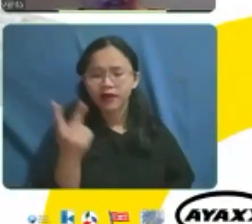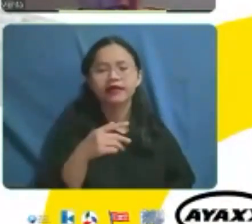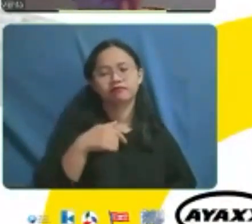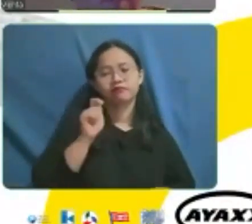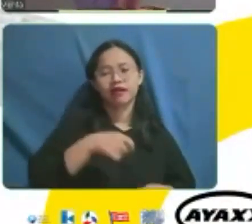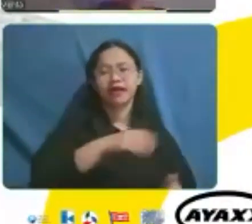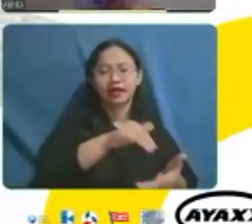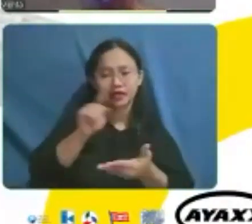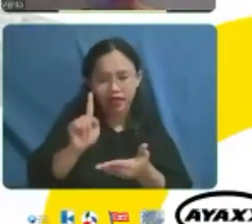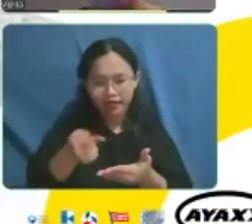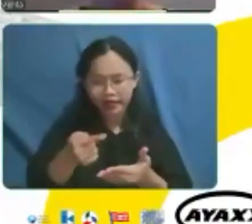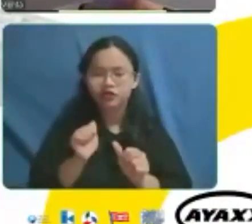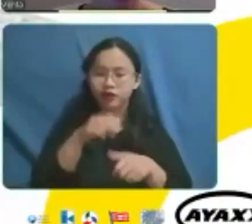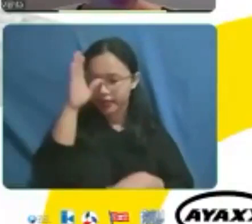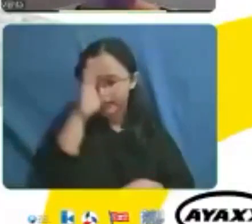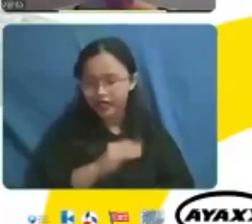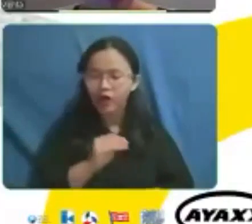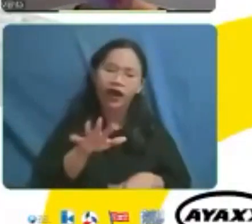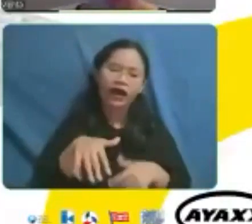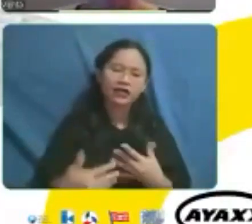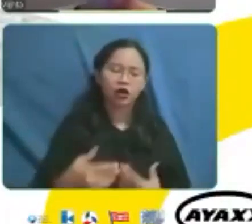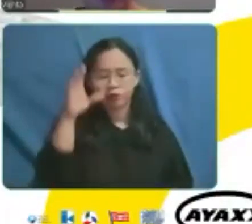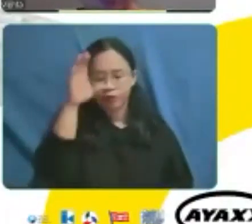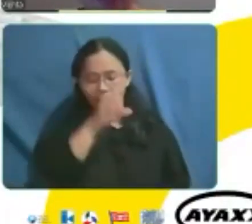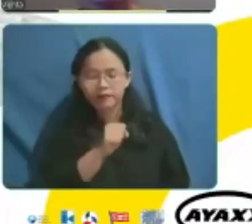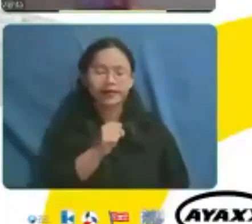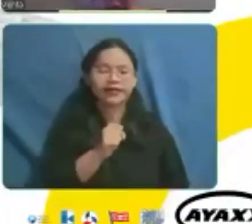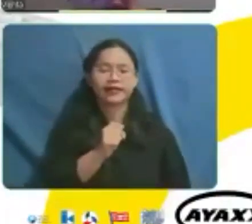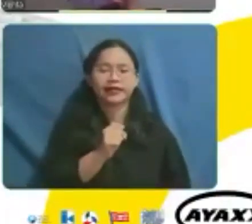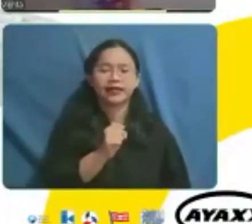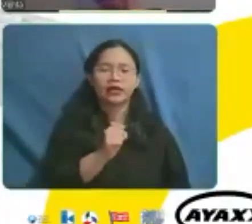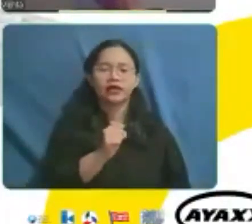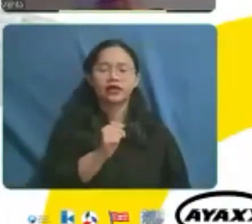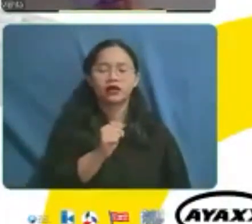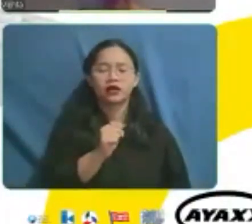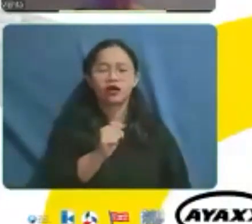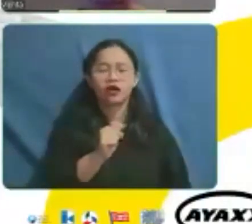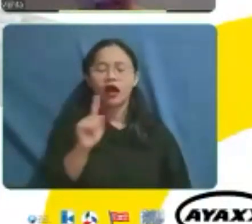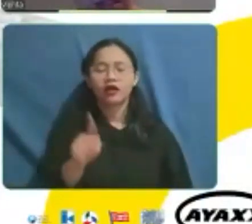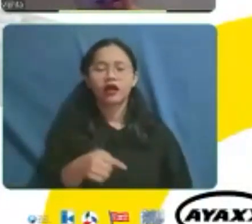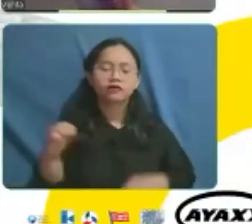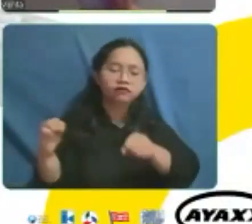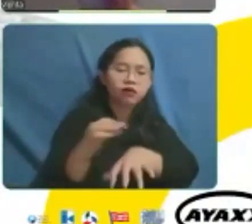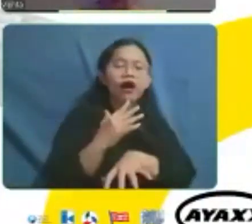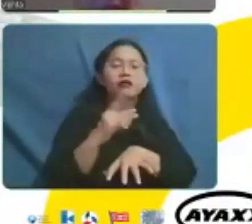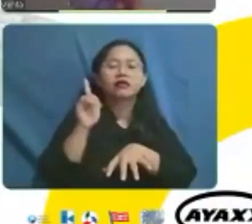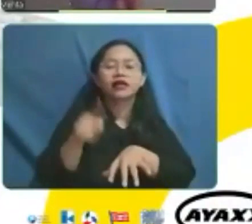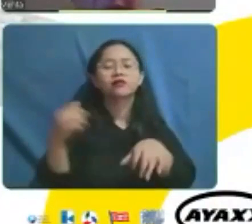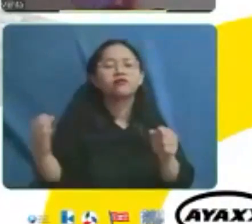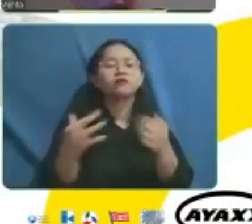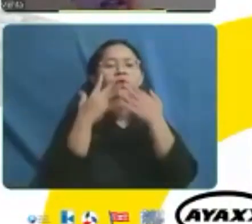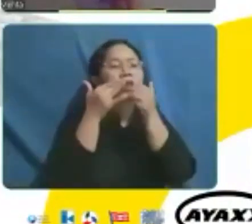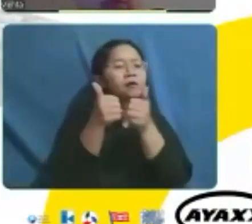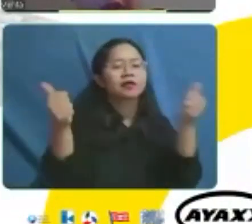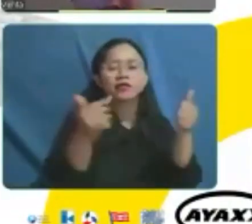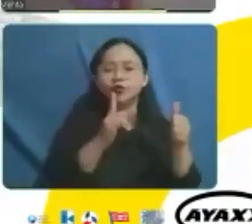Dr. Haryanto provided a lot of the epidemiology, the studies of population health, really using that along with the health